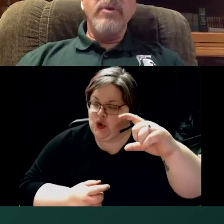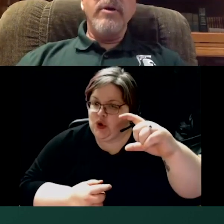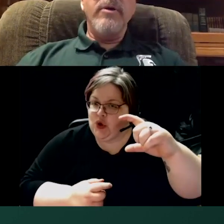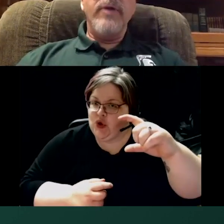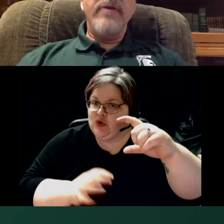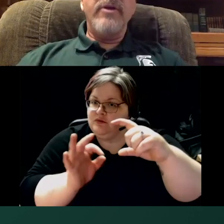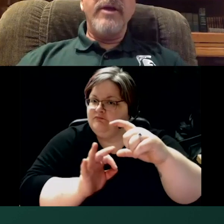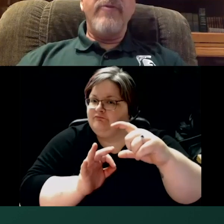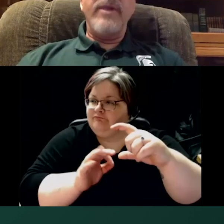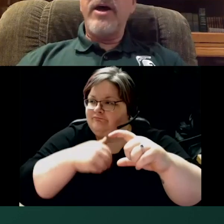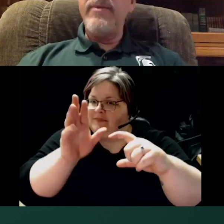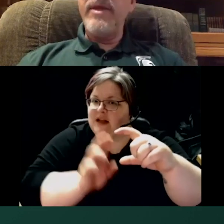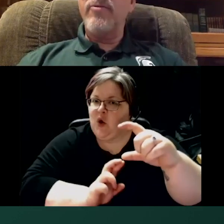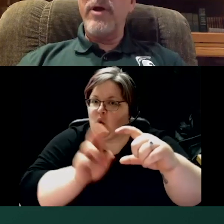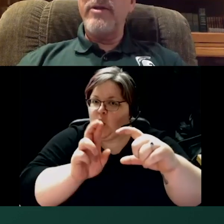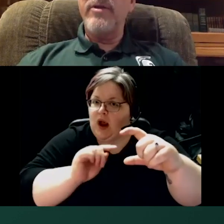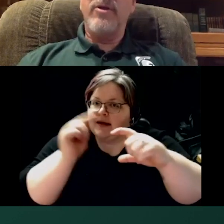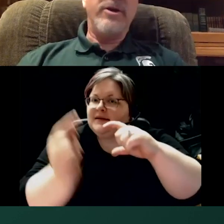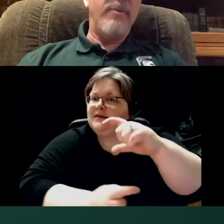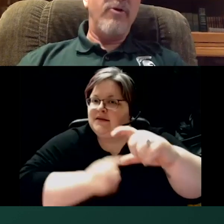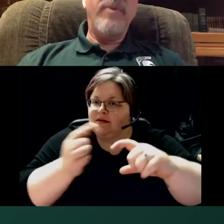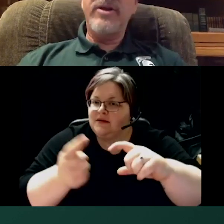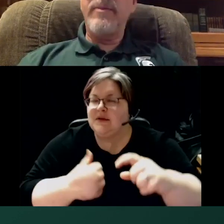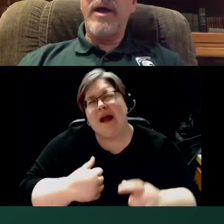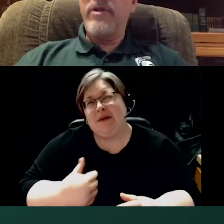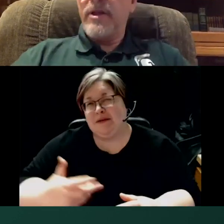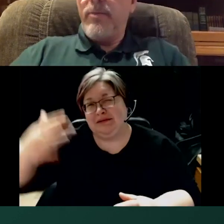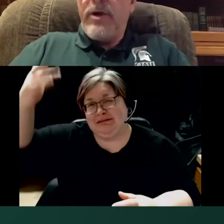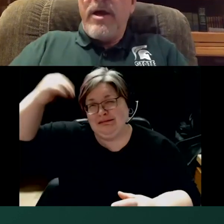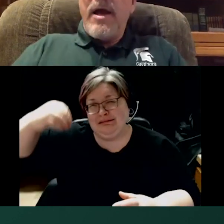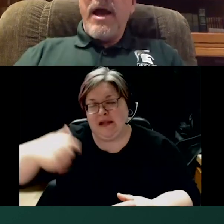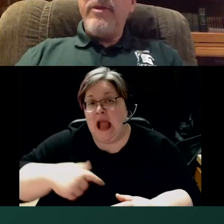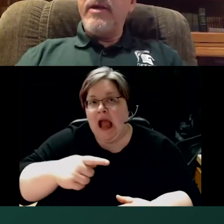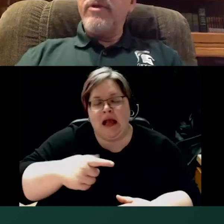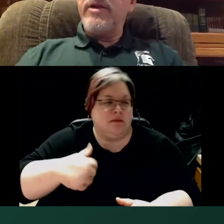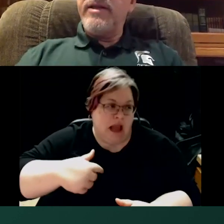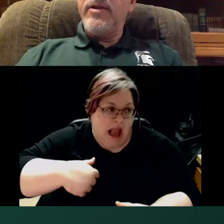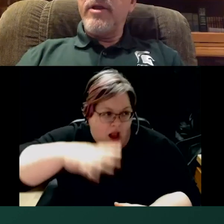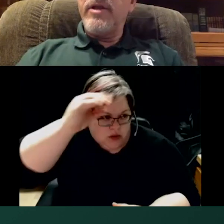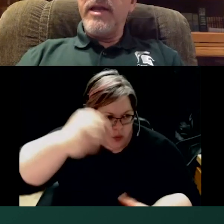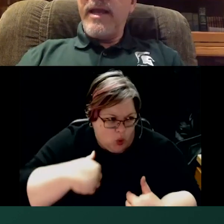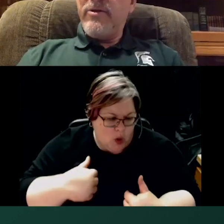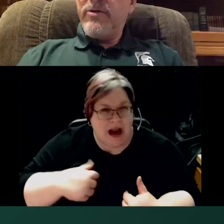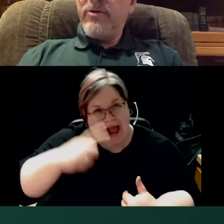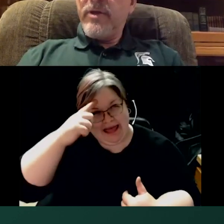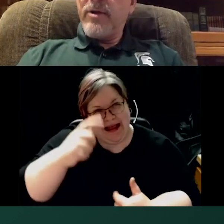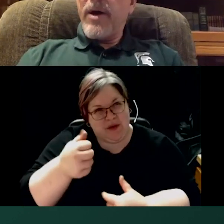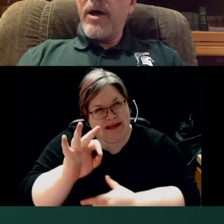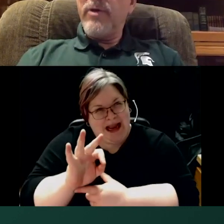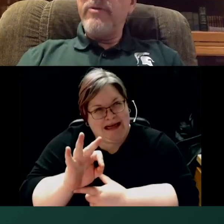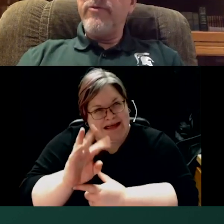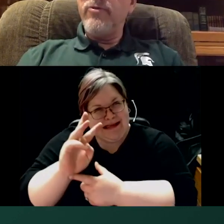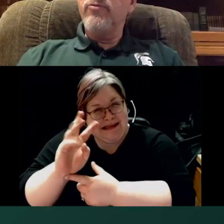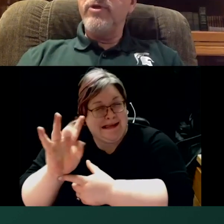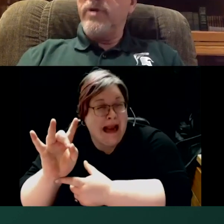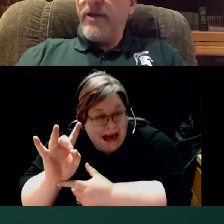So that, if my timing is right, this is a long time ago. If my timing, I was a little boy. I think that was in 1968 that